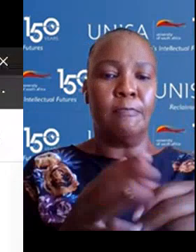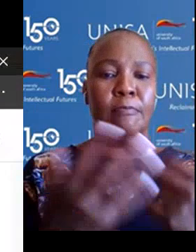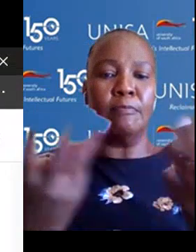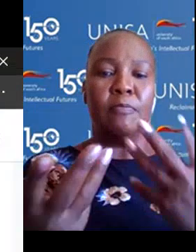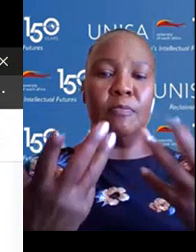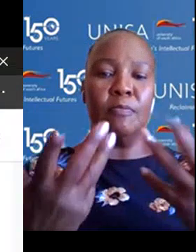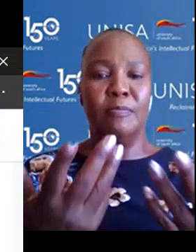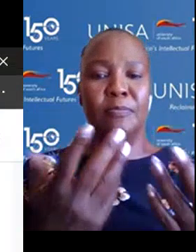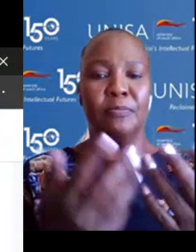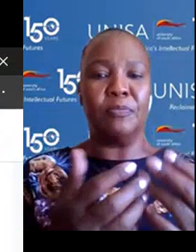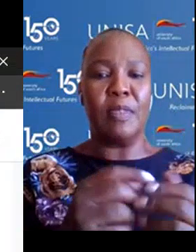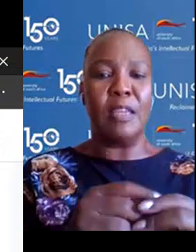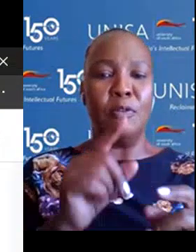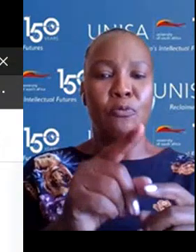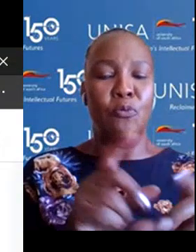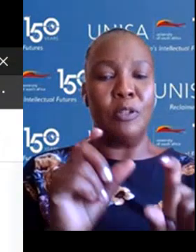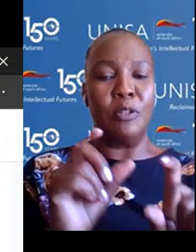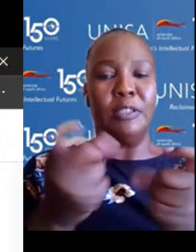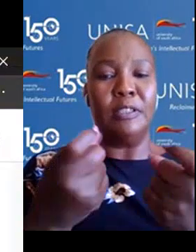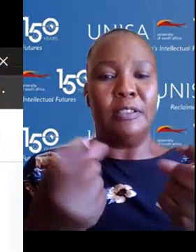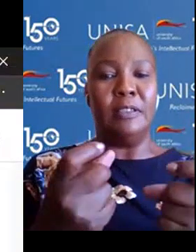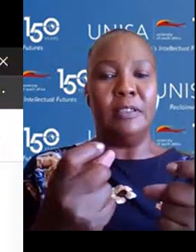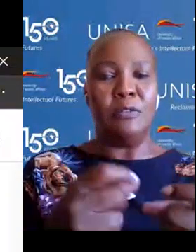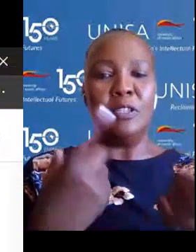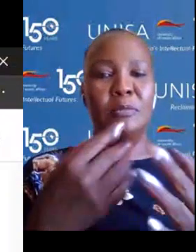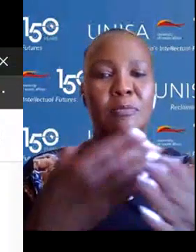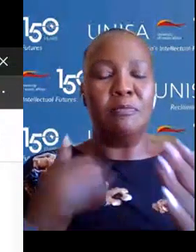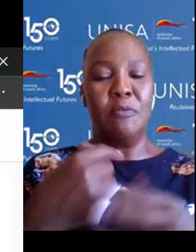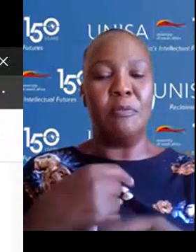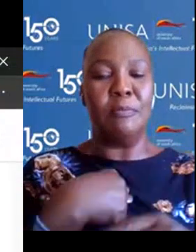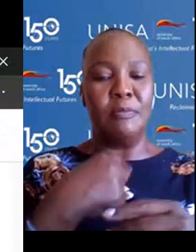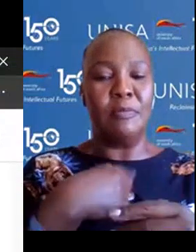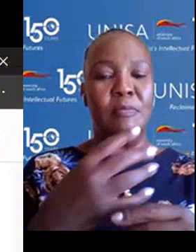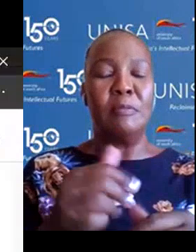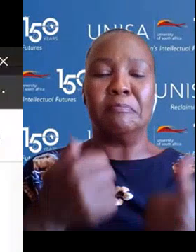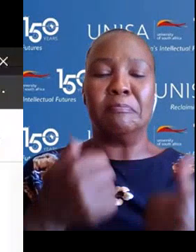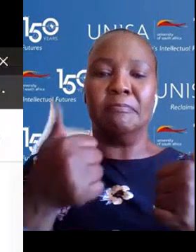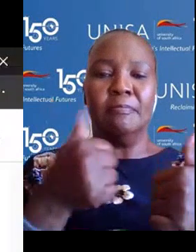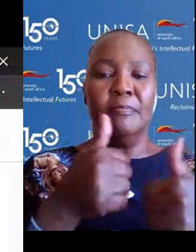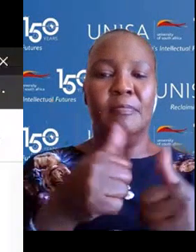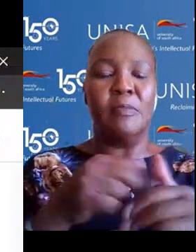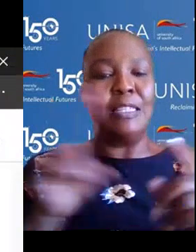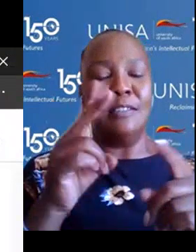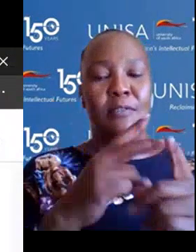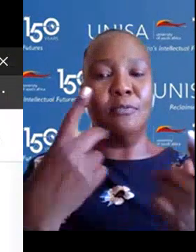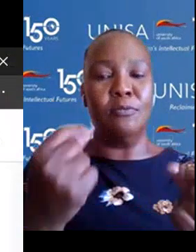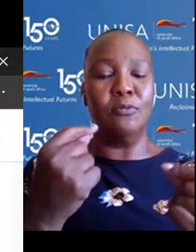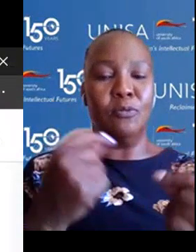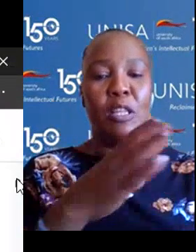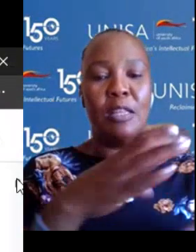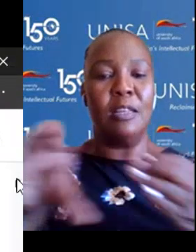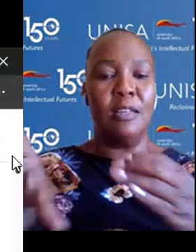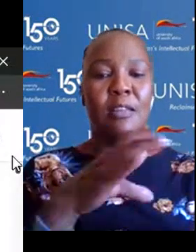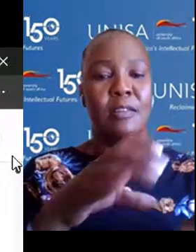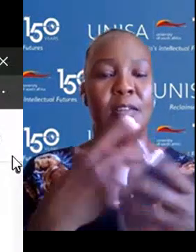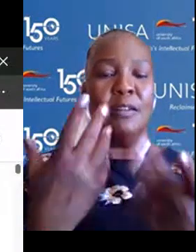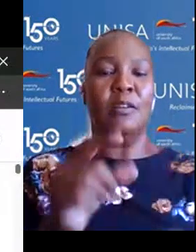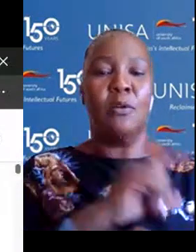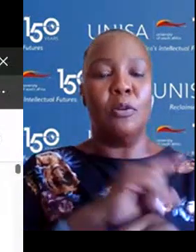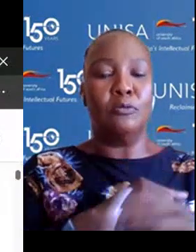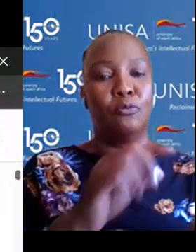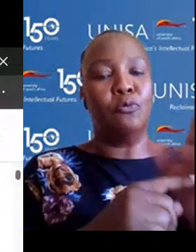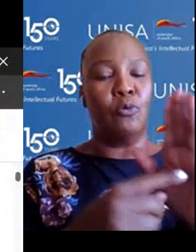This one, you were very quick. You did it before me. But there we go. So we can actually see that you're doing activities. Please do the activity because it does show